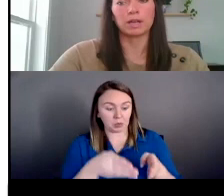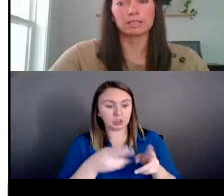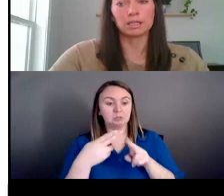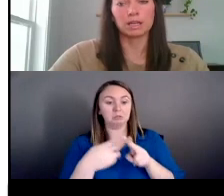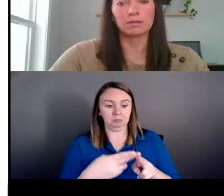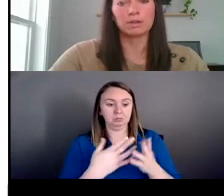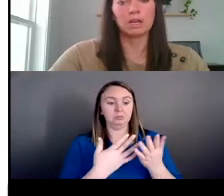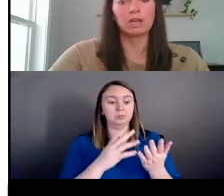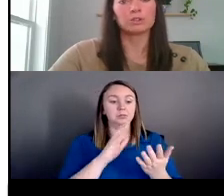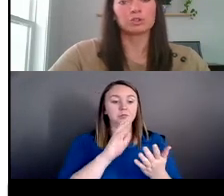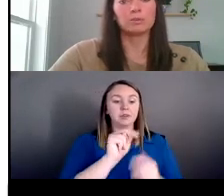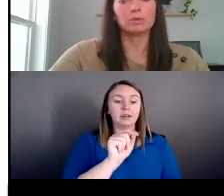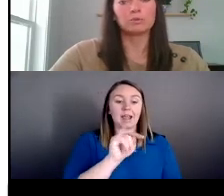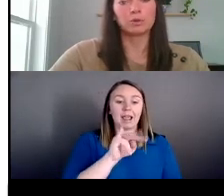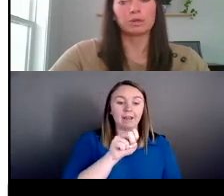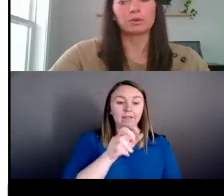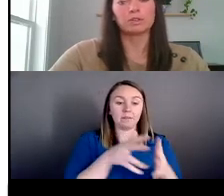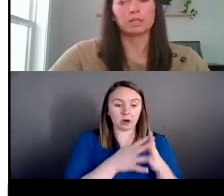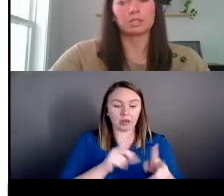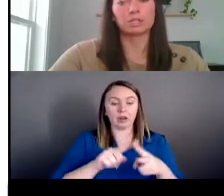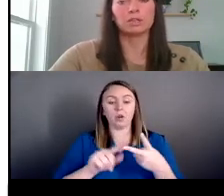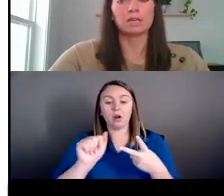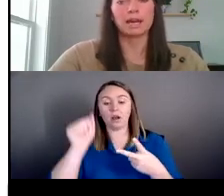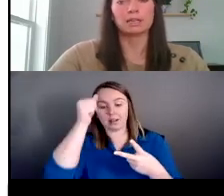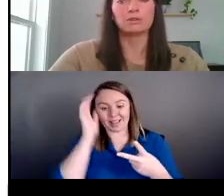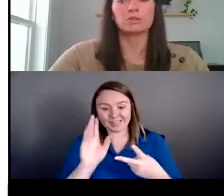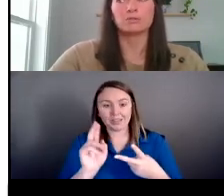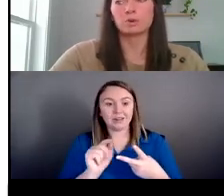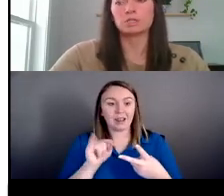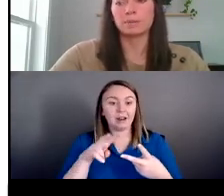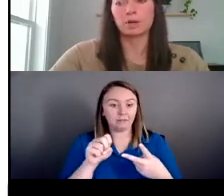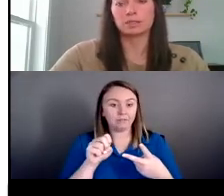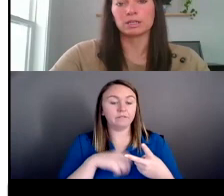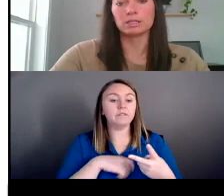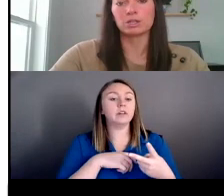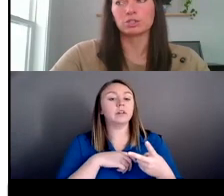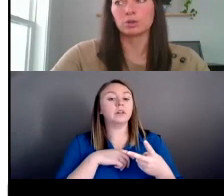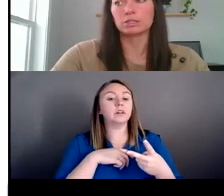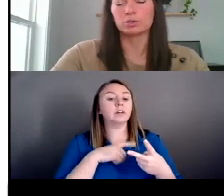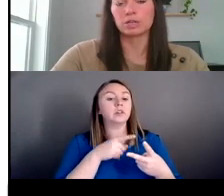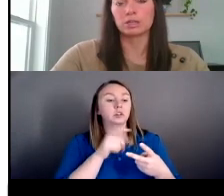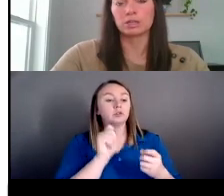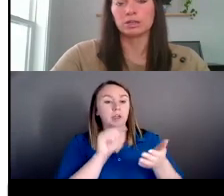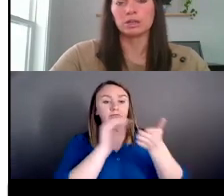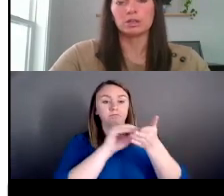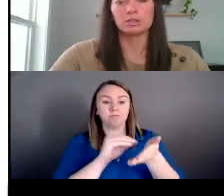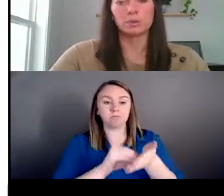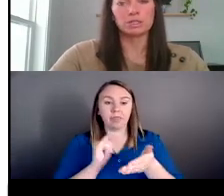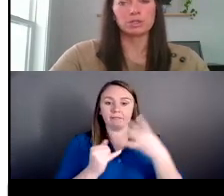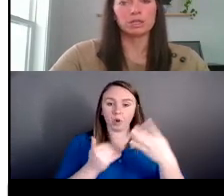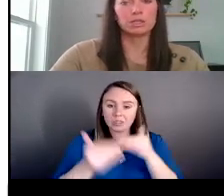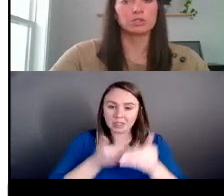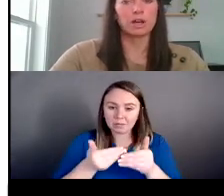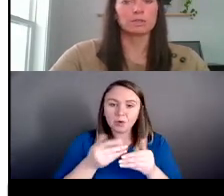or Alaska Native, their tribal enrollment or affiliation can be added through the 4-step process shown on the screen. So once